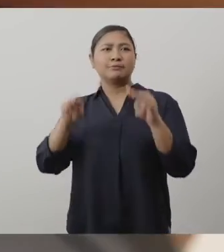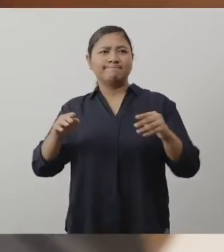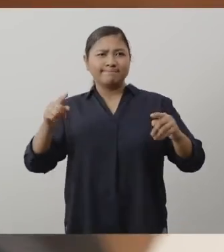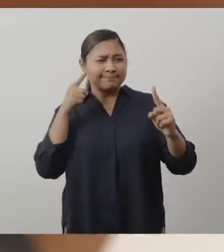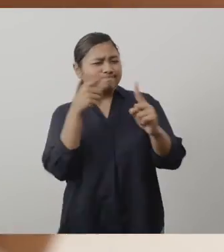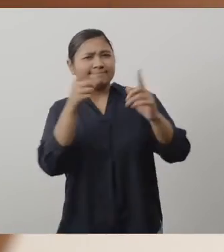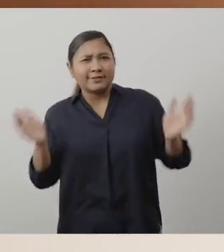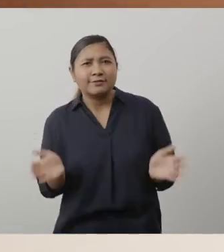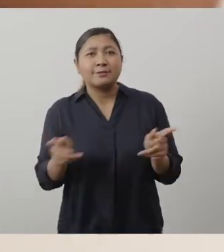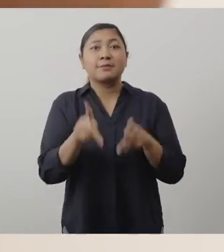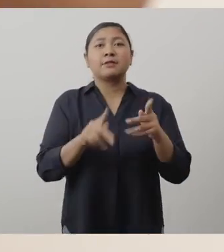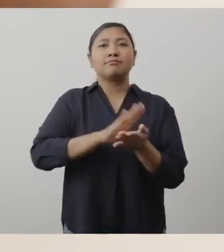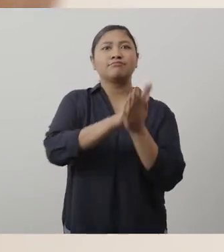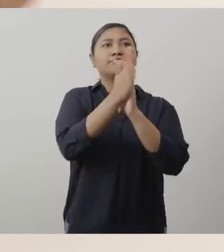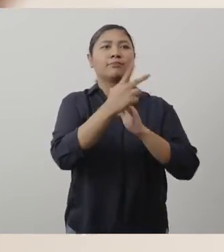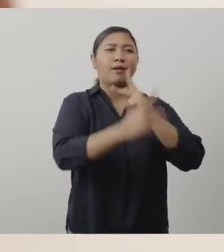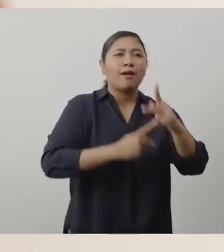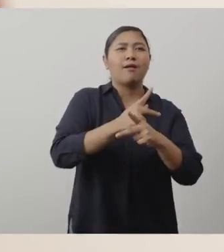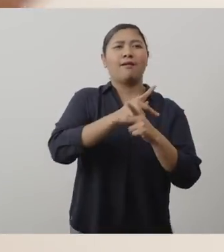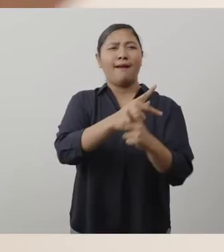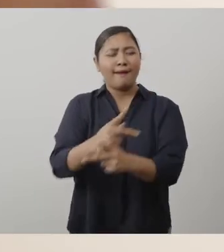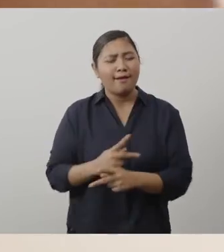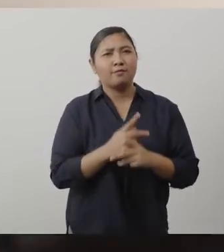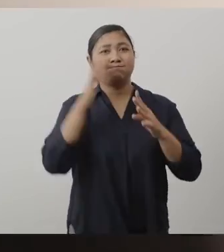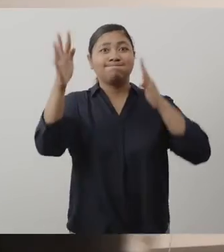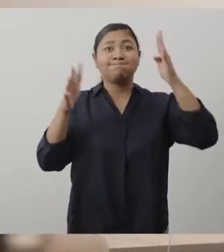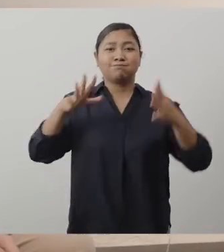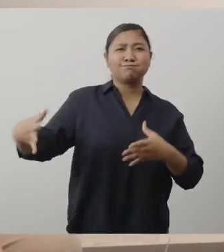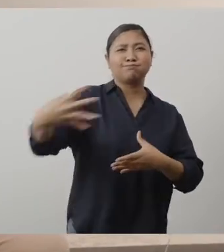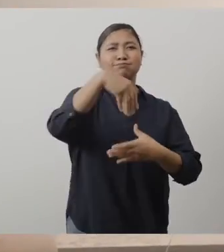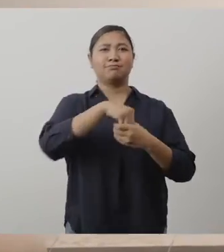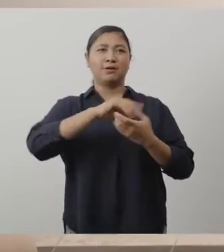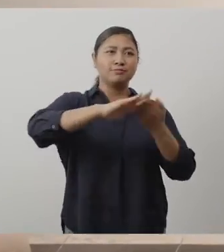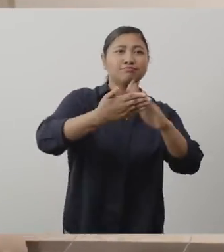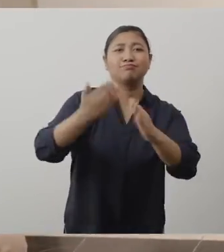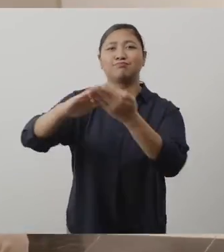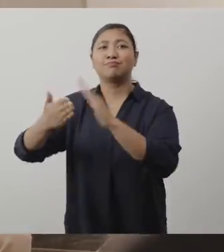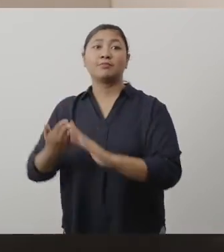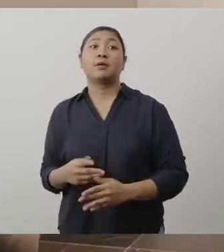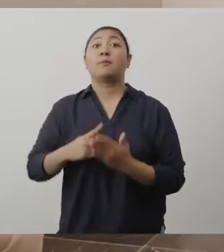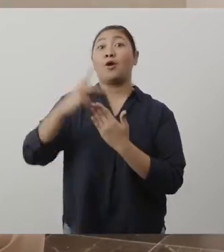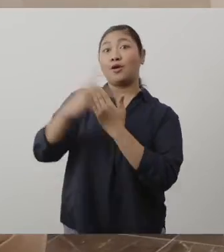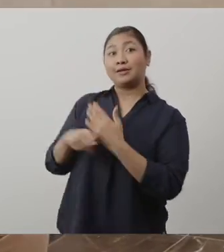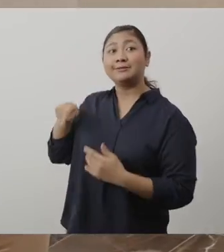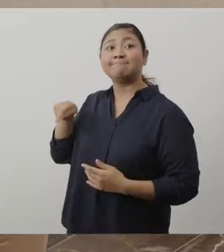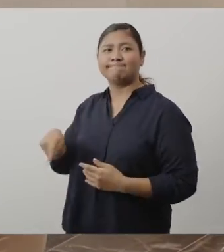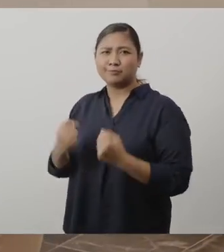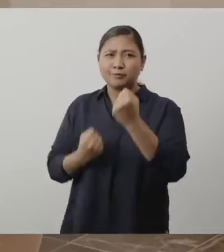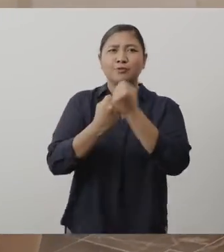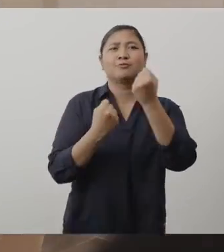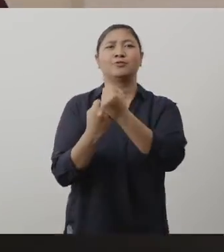fosters and inspires a thoughtful, creative, and inclusive society, programs that support the well-being of our